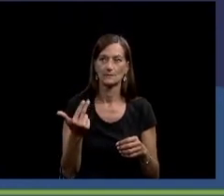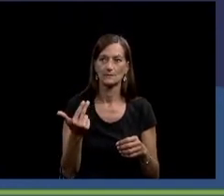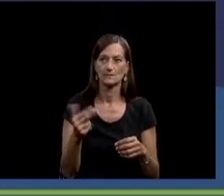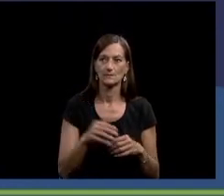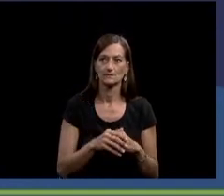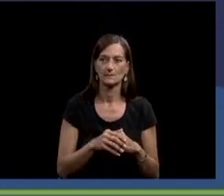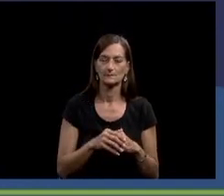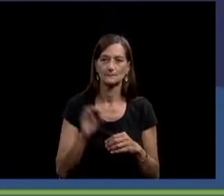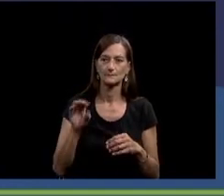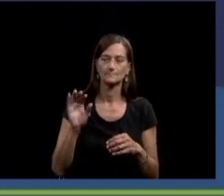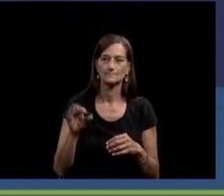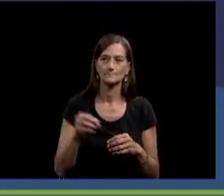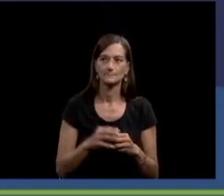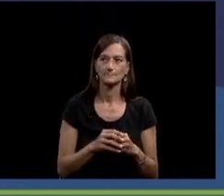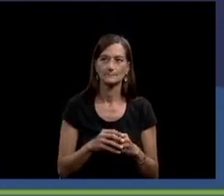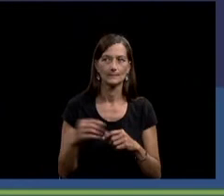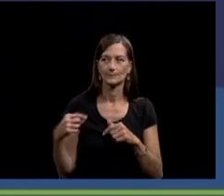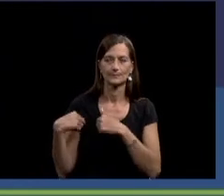then.